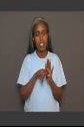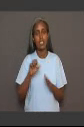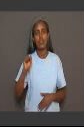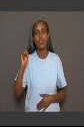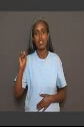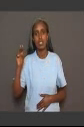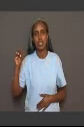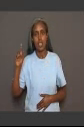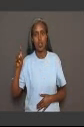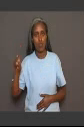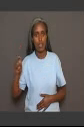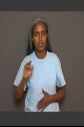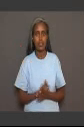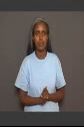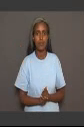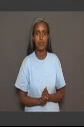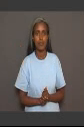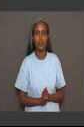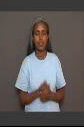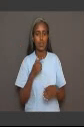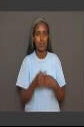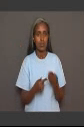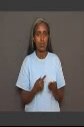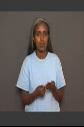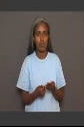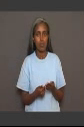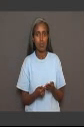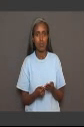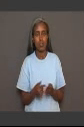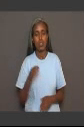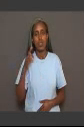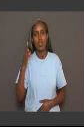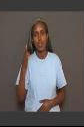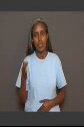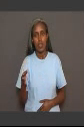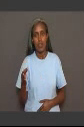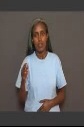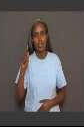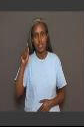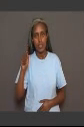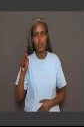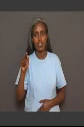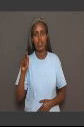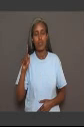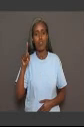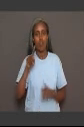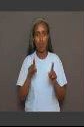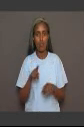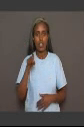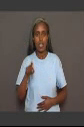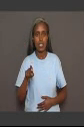sine of x. So, f derivative of